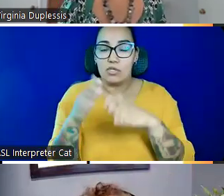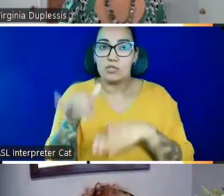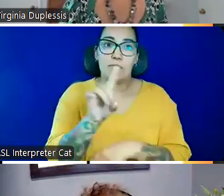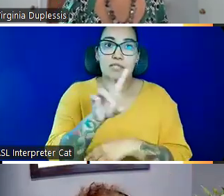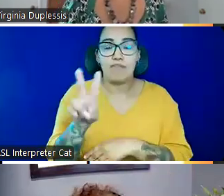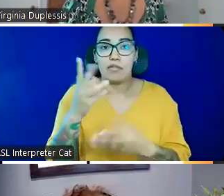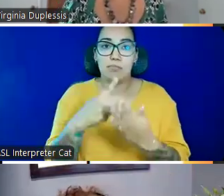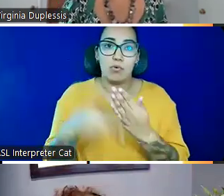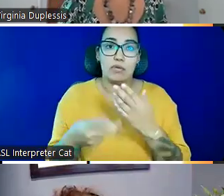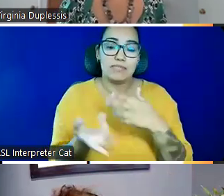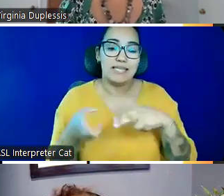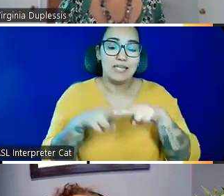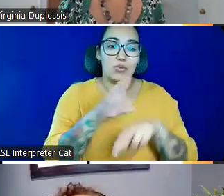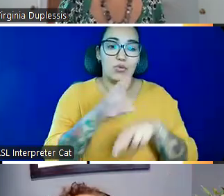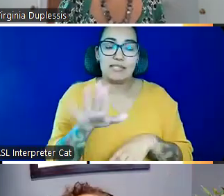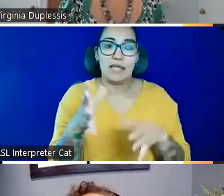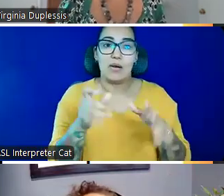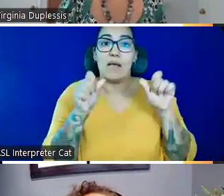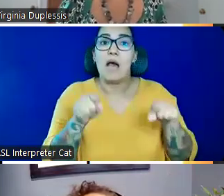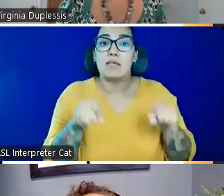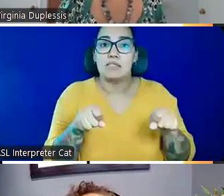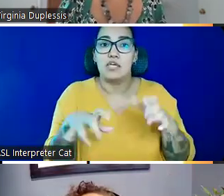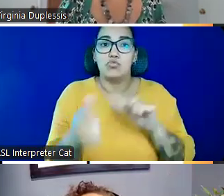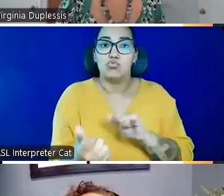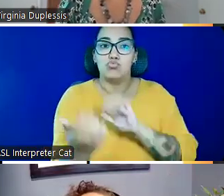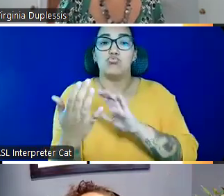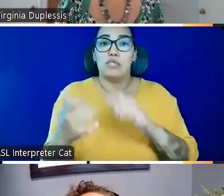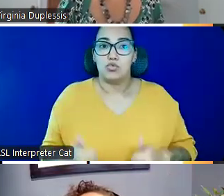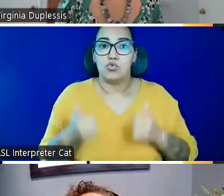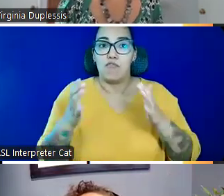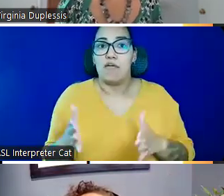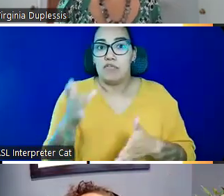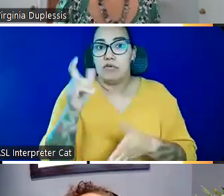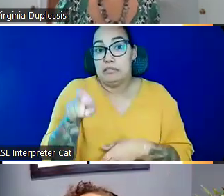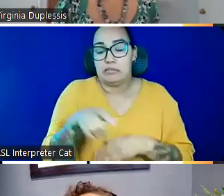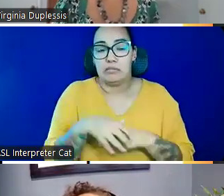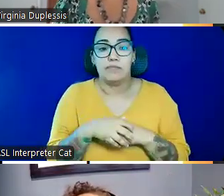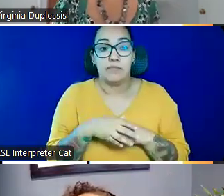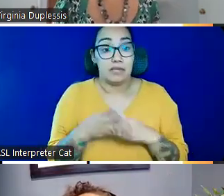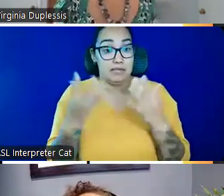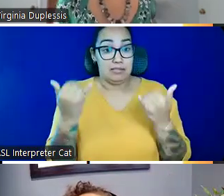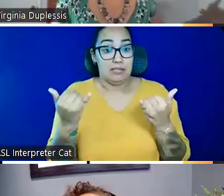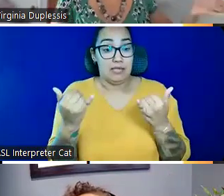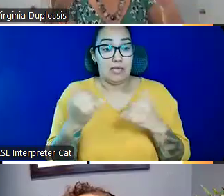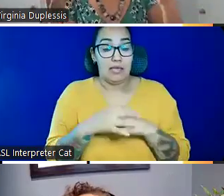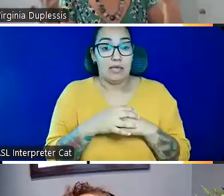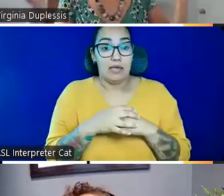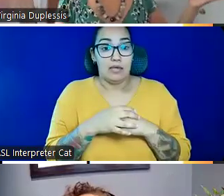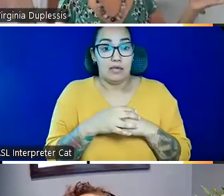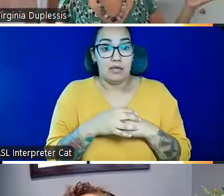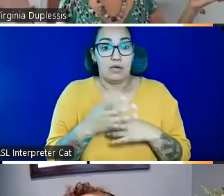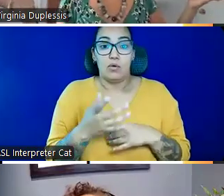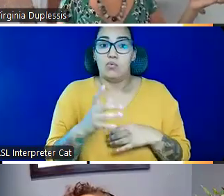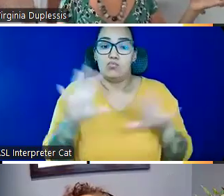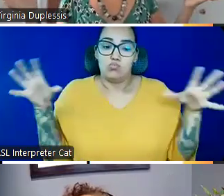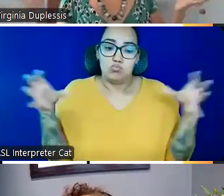can increase their capacity to address survivor health needs. And today, we really come together